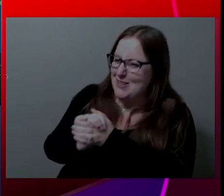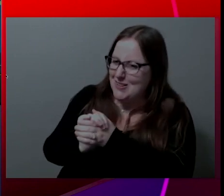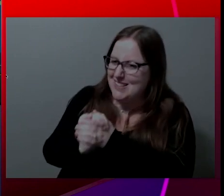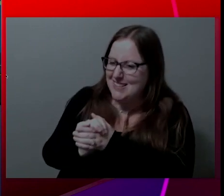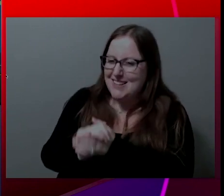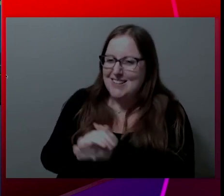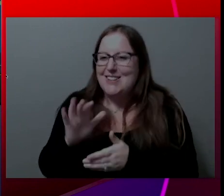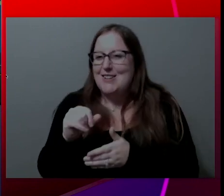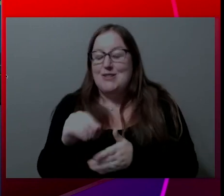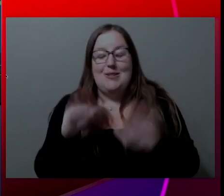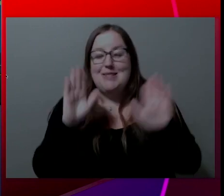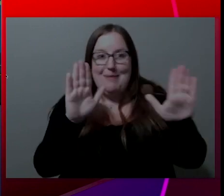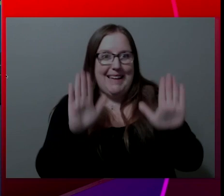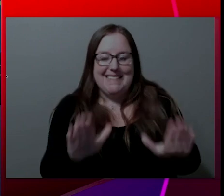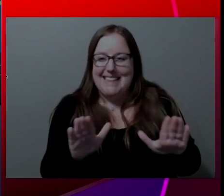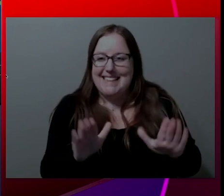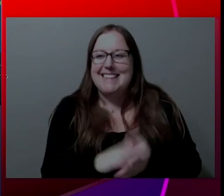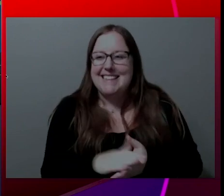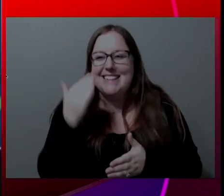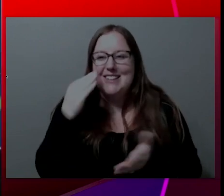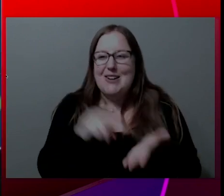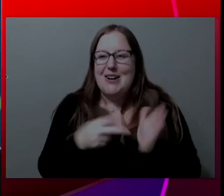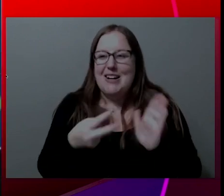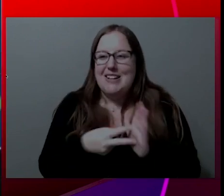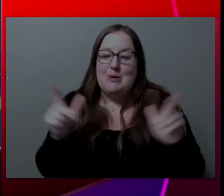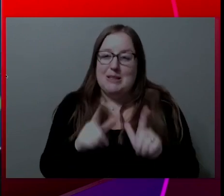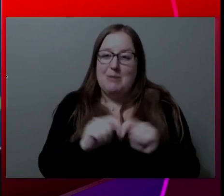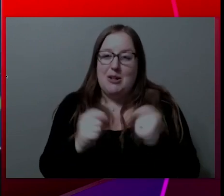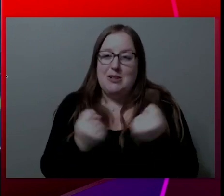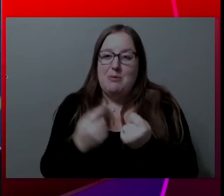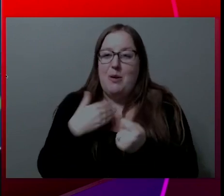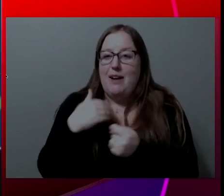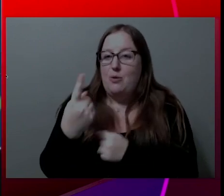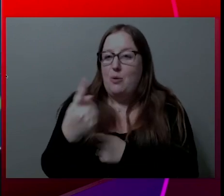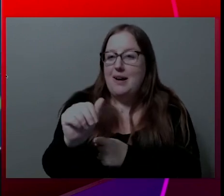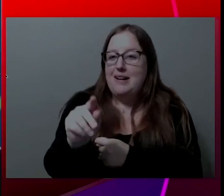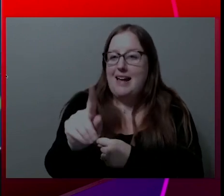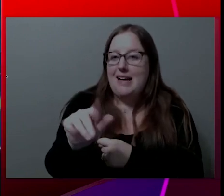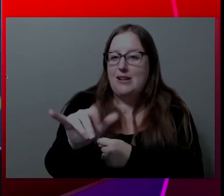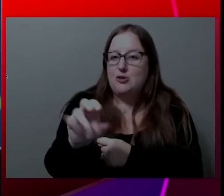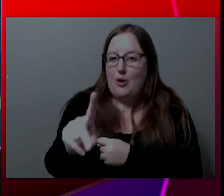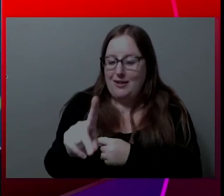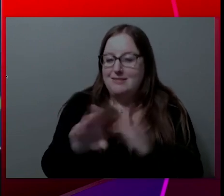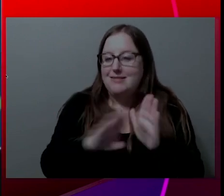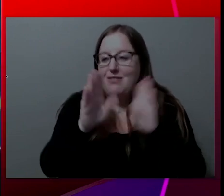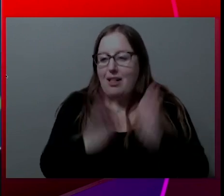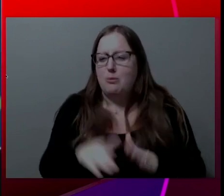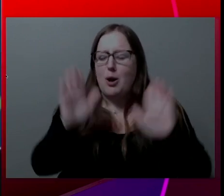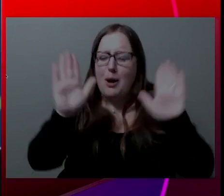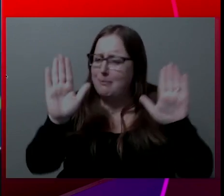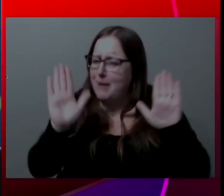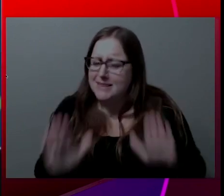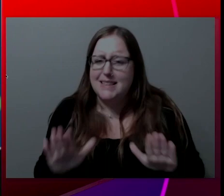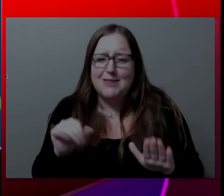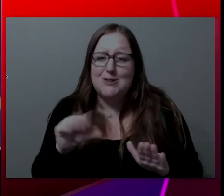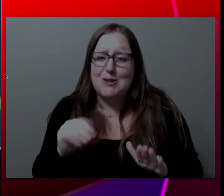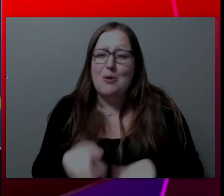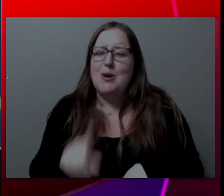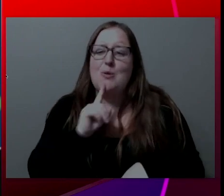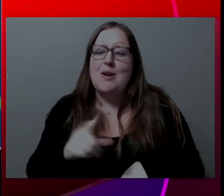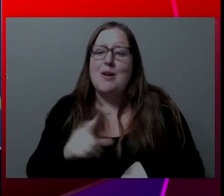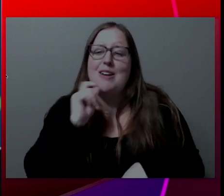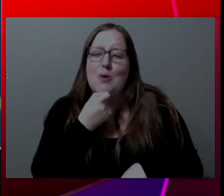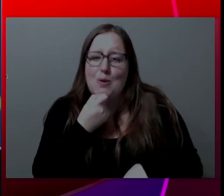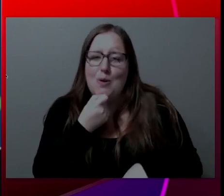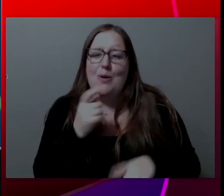year, which is amazing. For a small team, we have one Android developer, and he's amazing. It's super cool to have